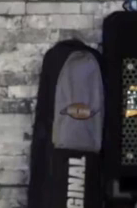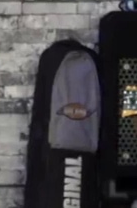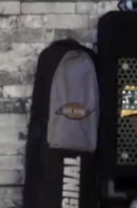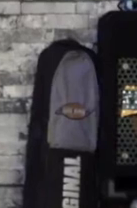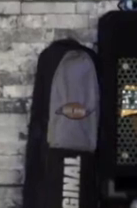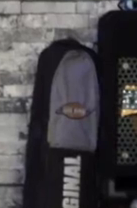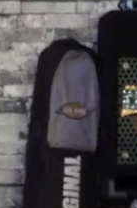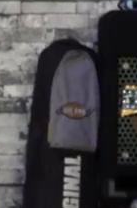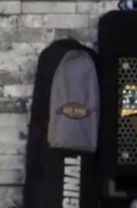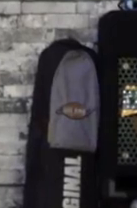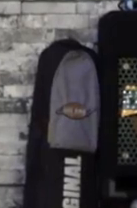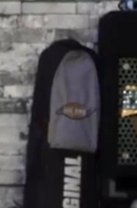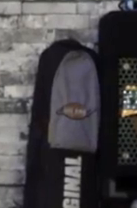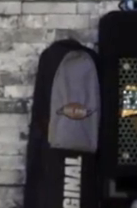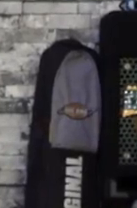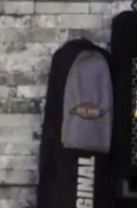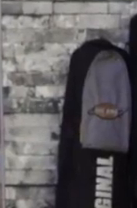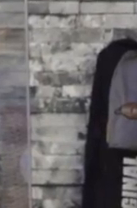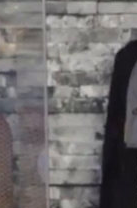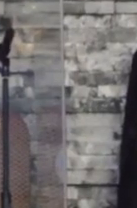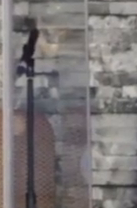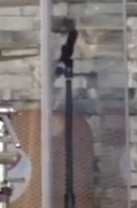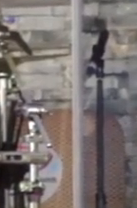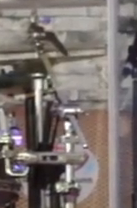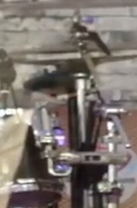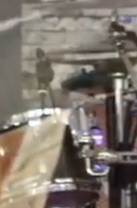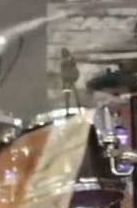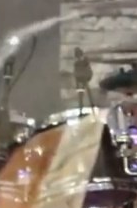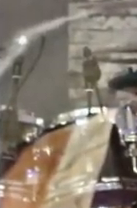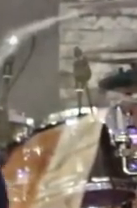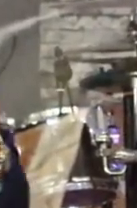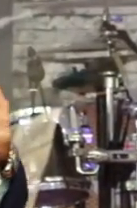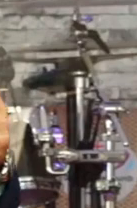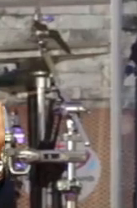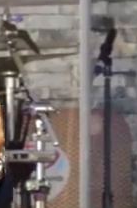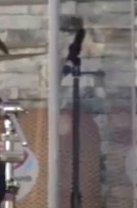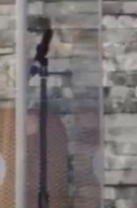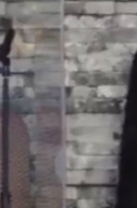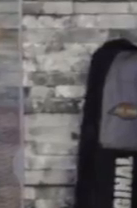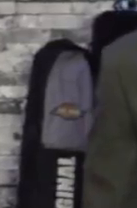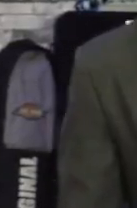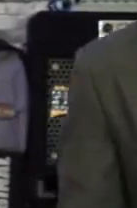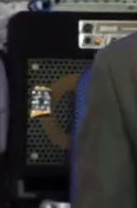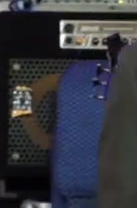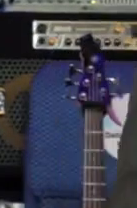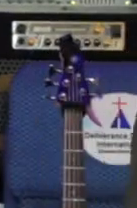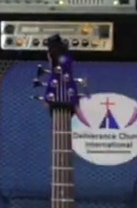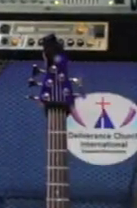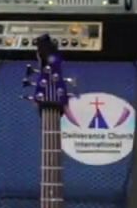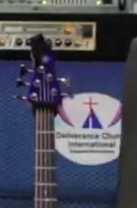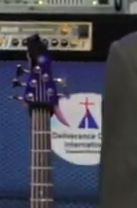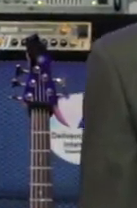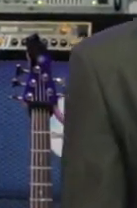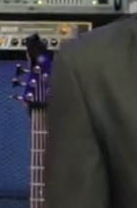doing the same thing just like you do. Trying to send something because, look, nobody is ready. Hakuna ambaye ako